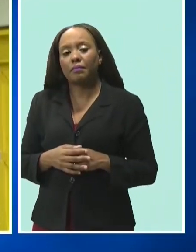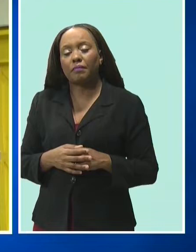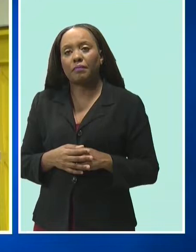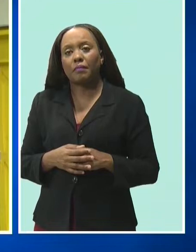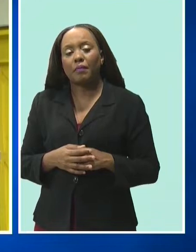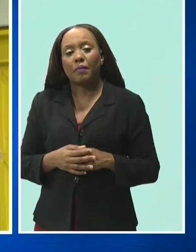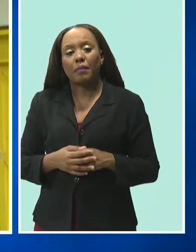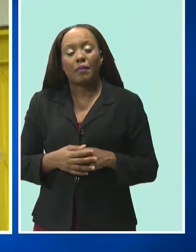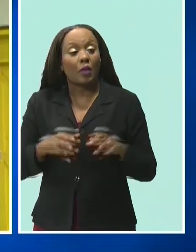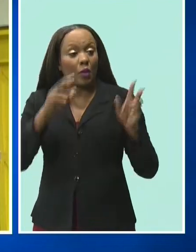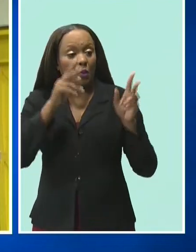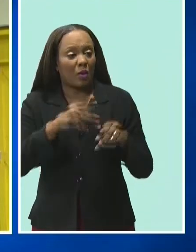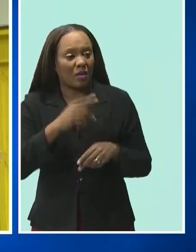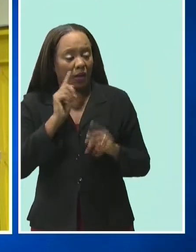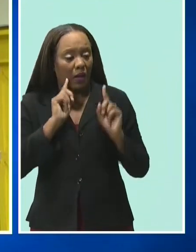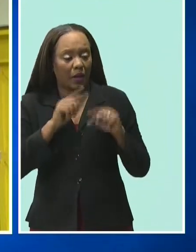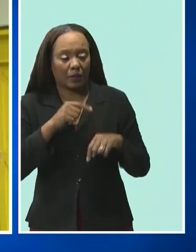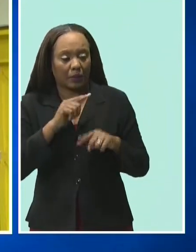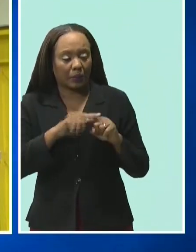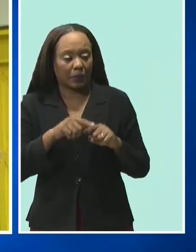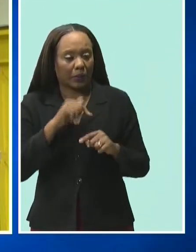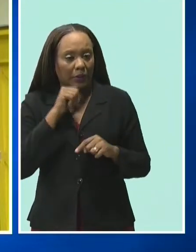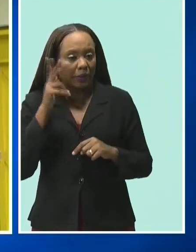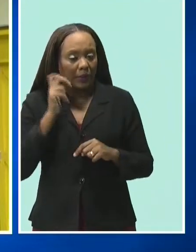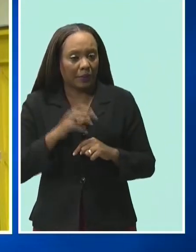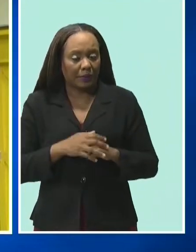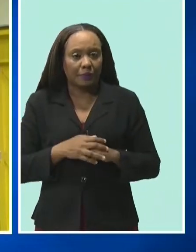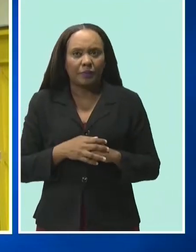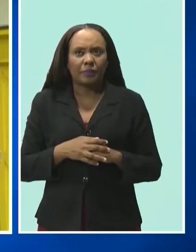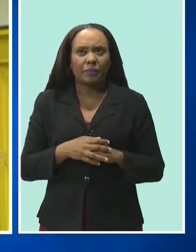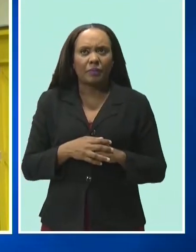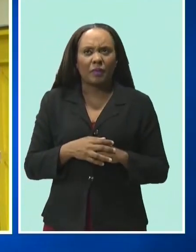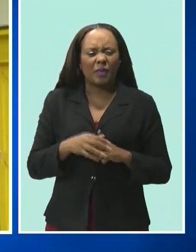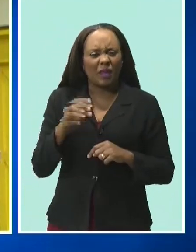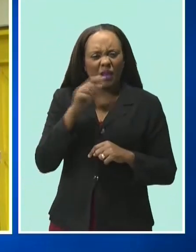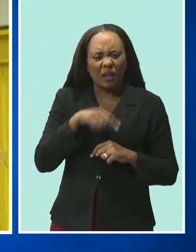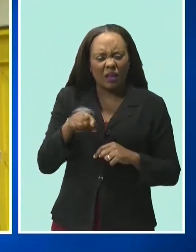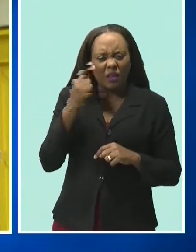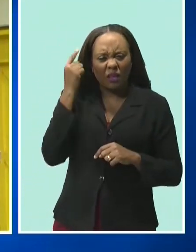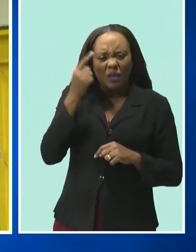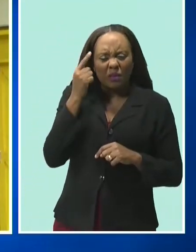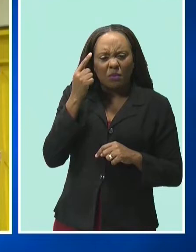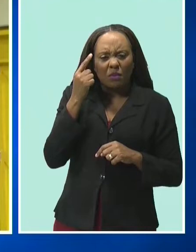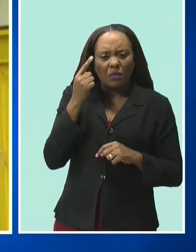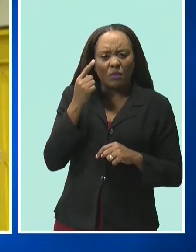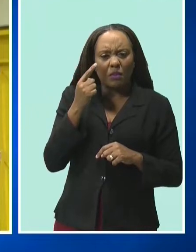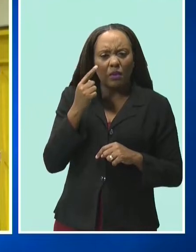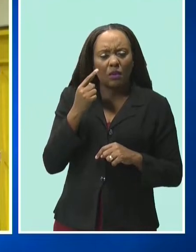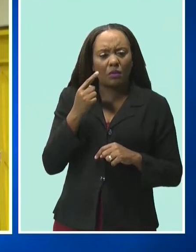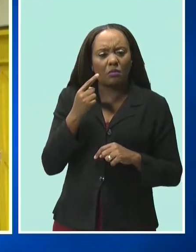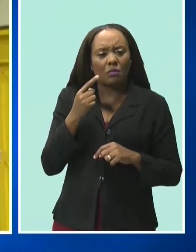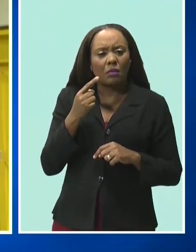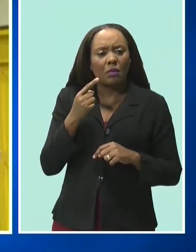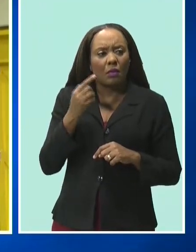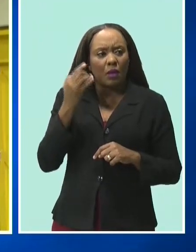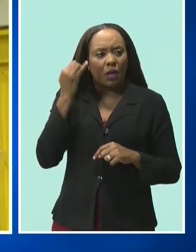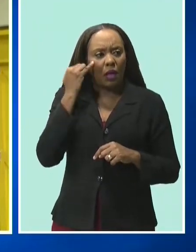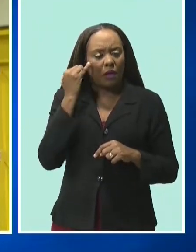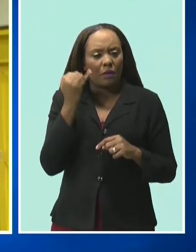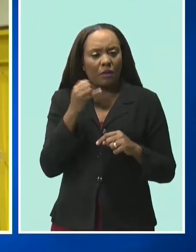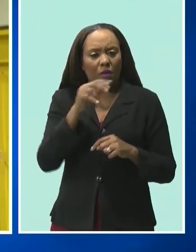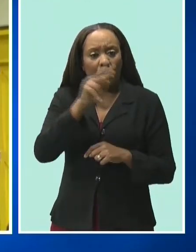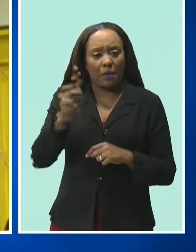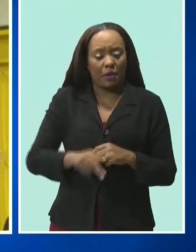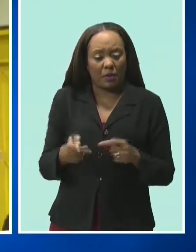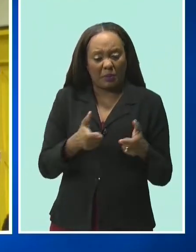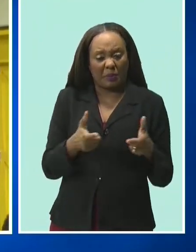And geographical size never came into the question, because if you look at St. Andrew, for example,